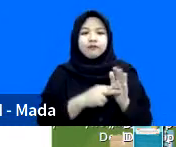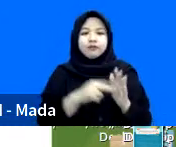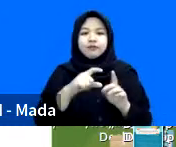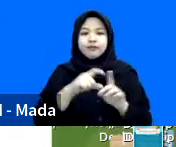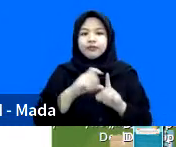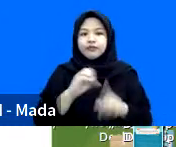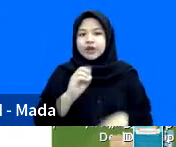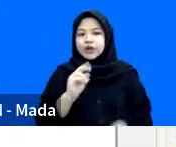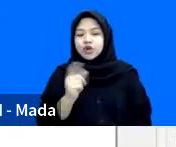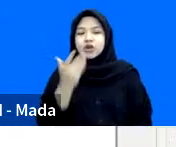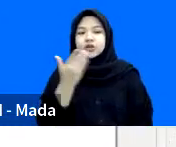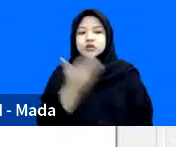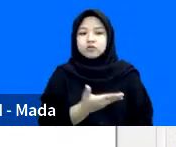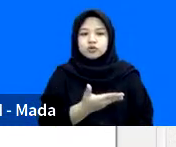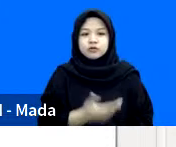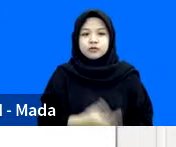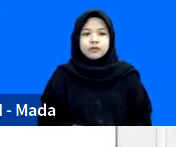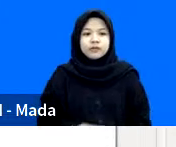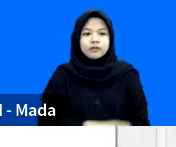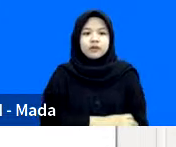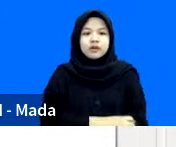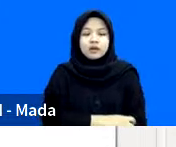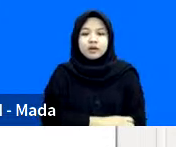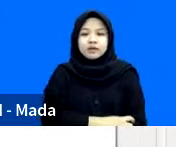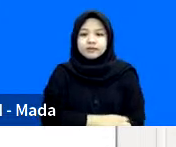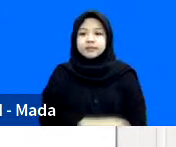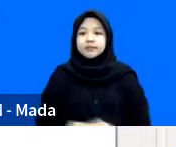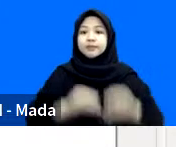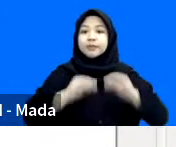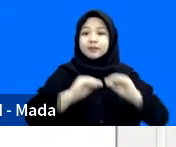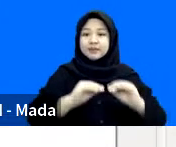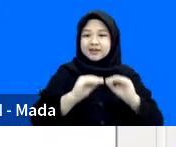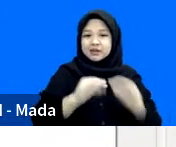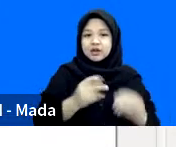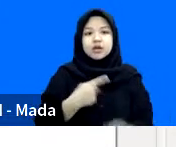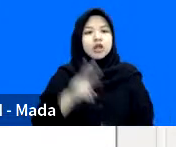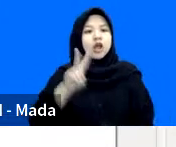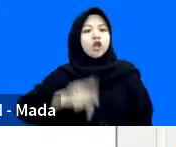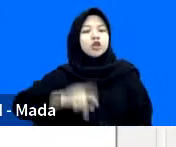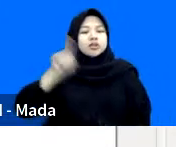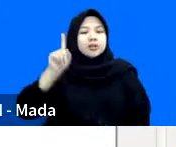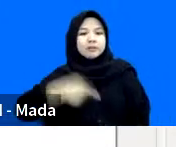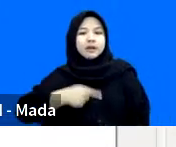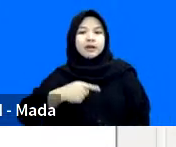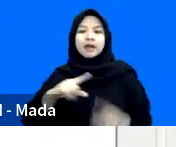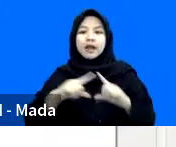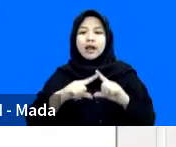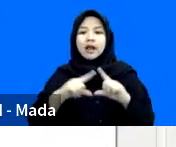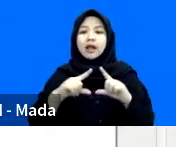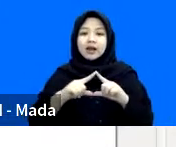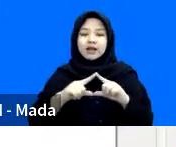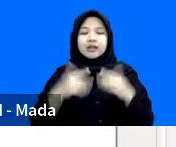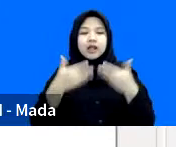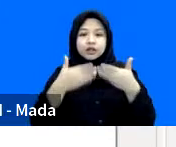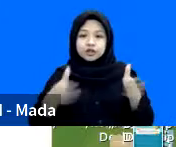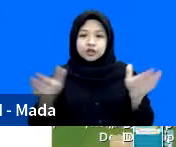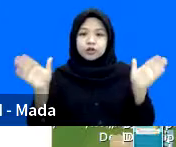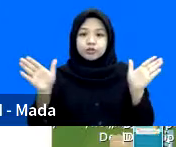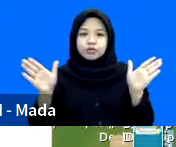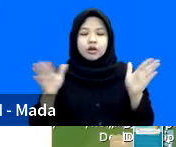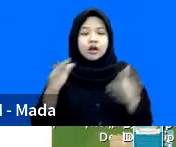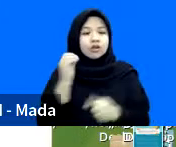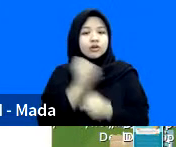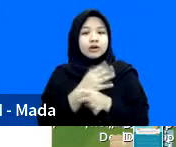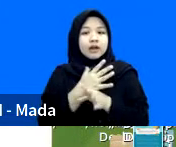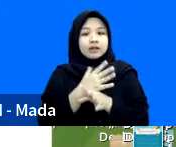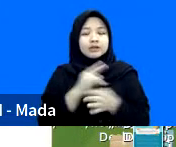and say that in education, we should only use software that is free and open, which means the software is accessible, open, available for study,